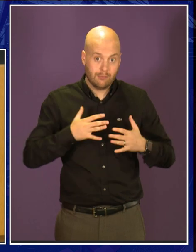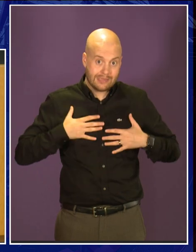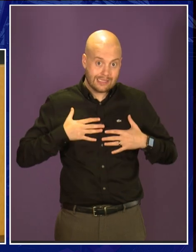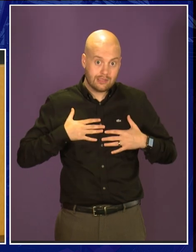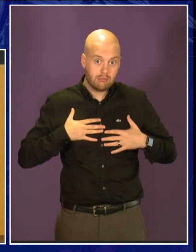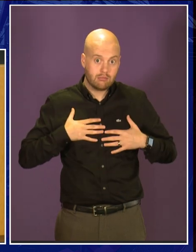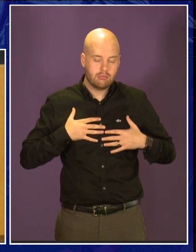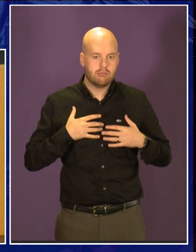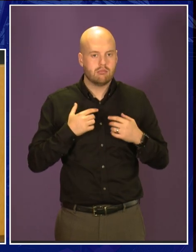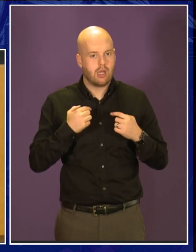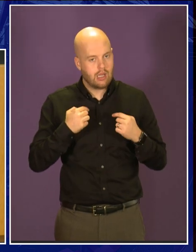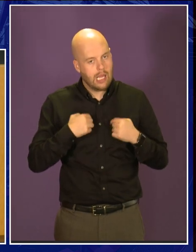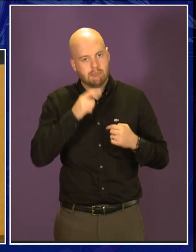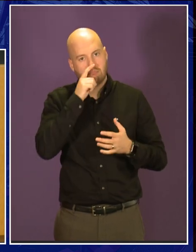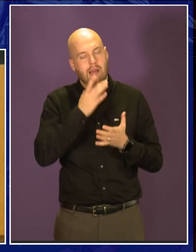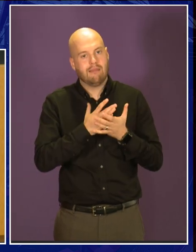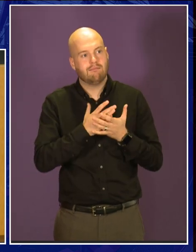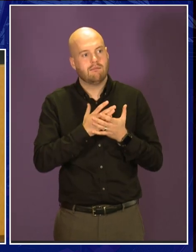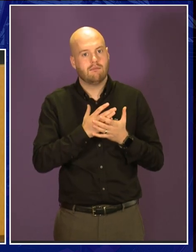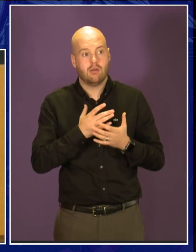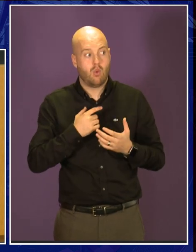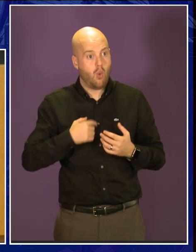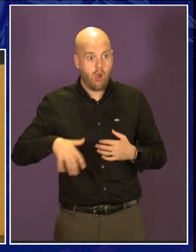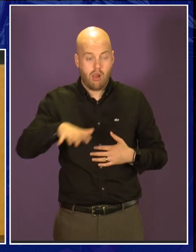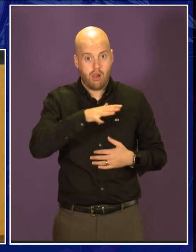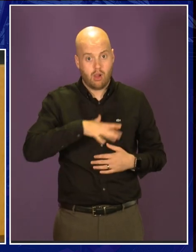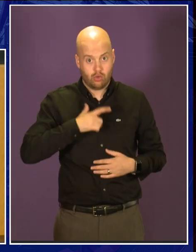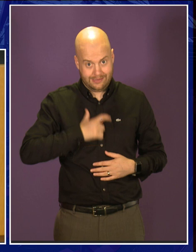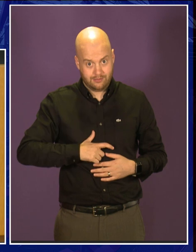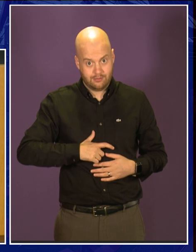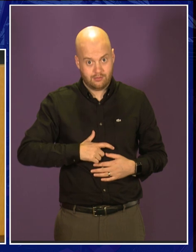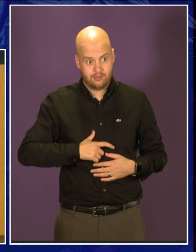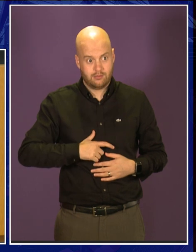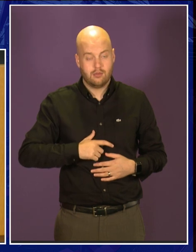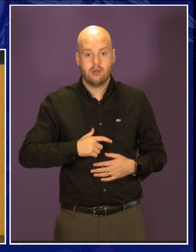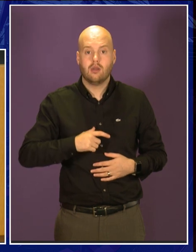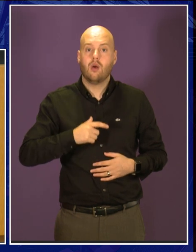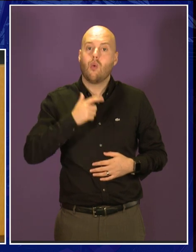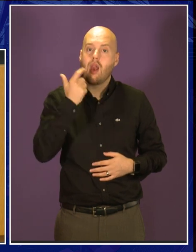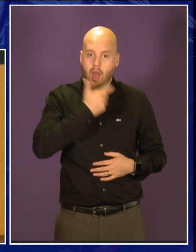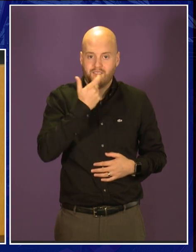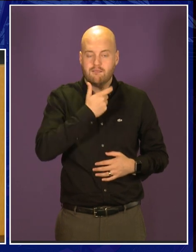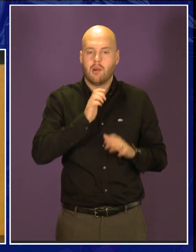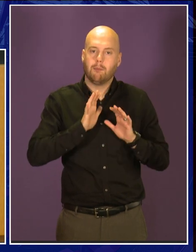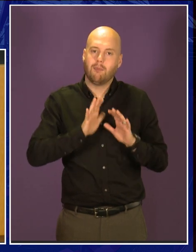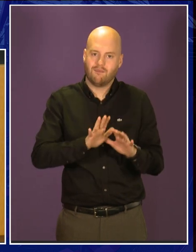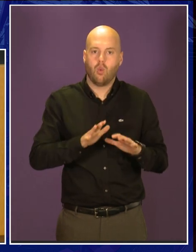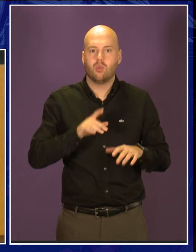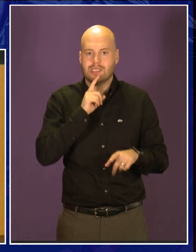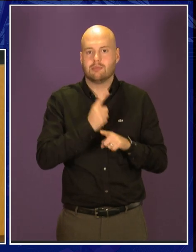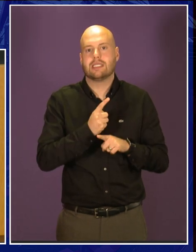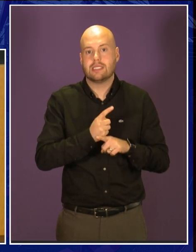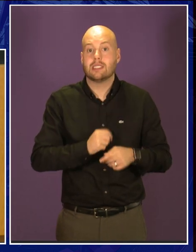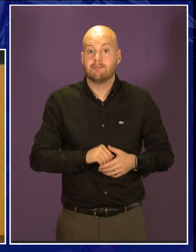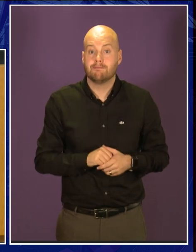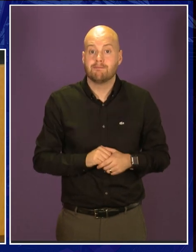I believe we all, as a human, we laugh before we speak, before we